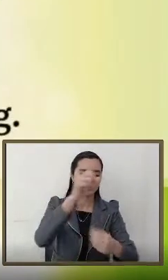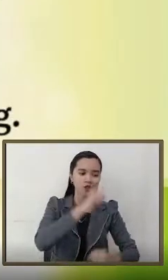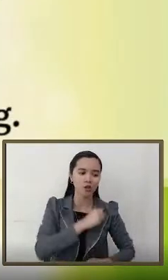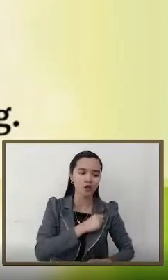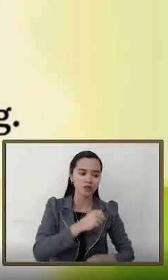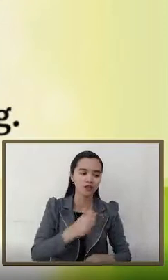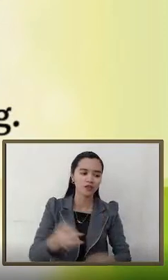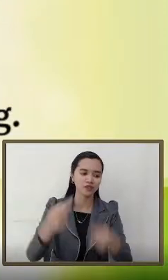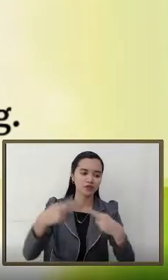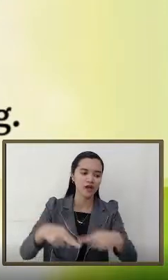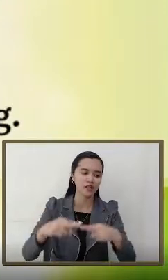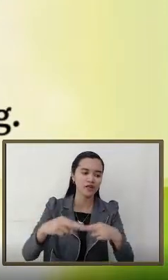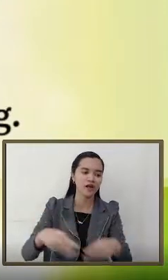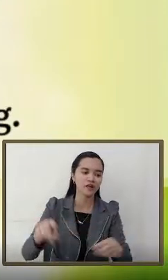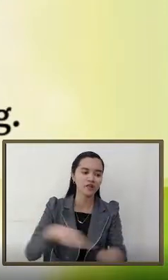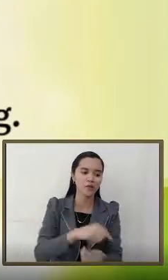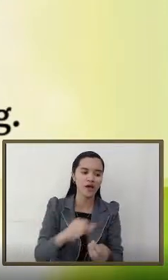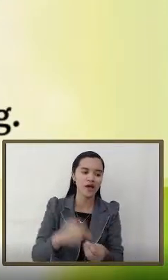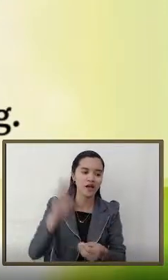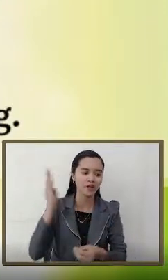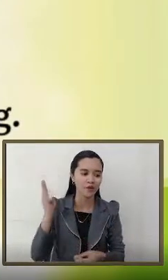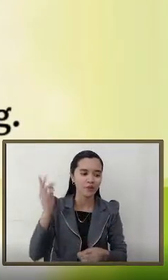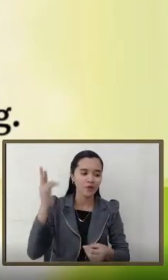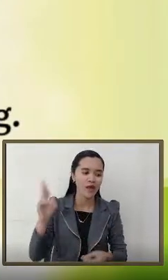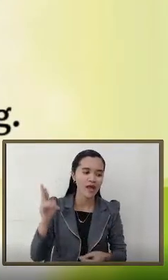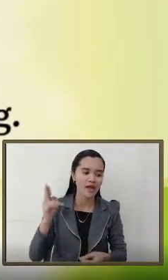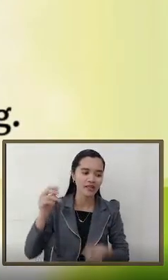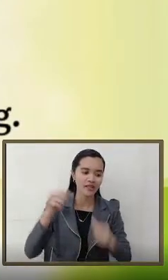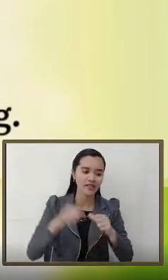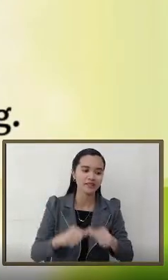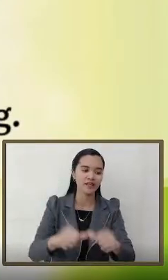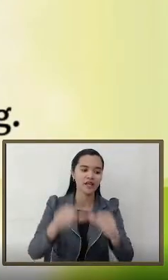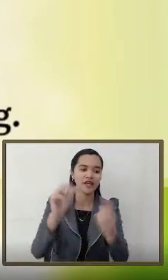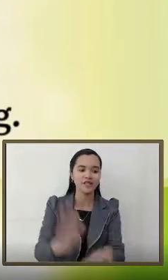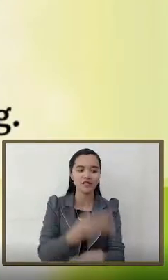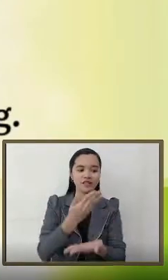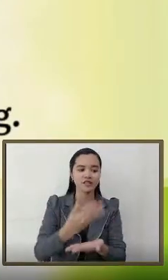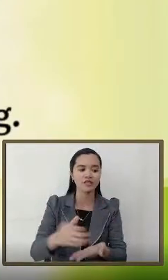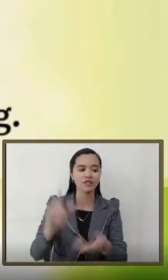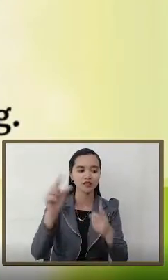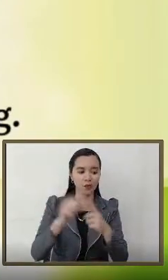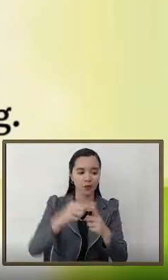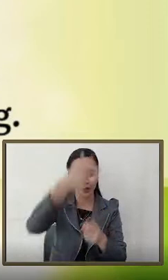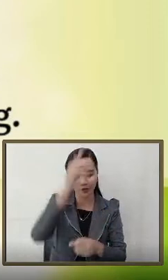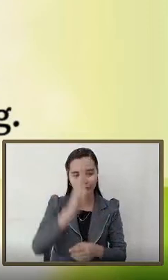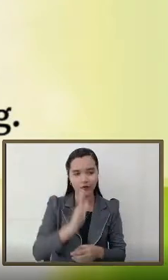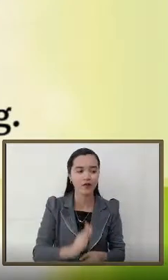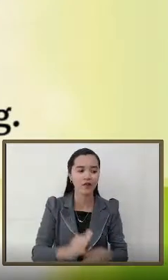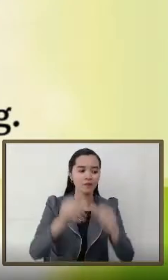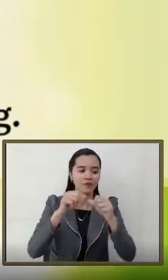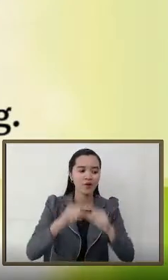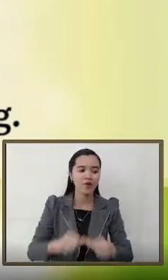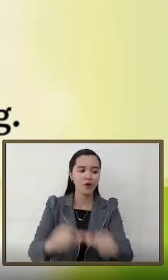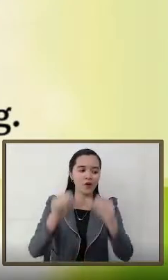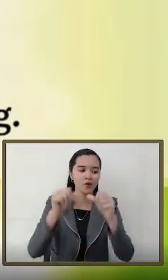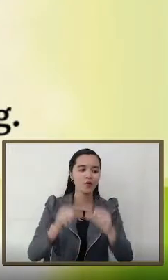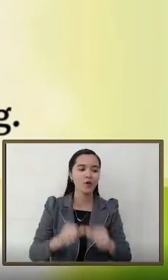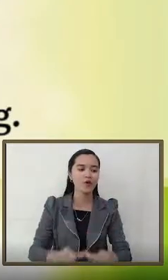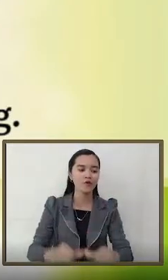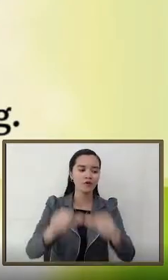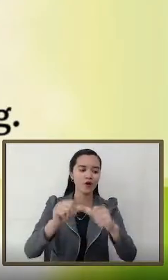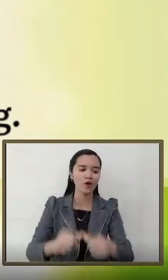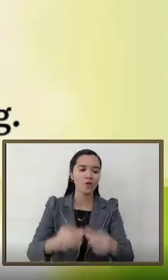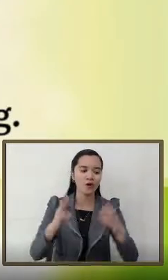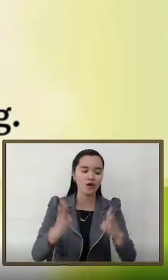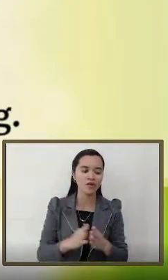and soldiers rally round the banner. Ready, steady, pass the word along.